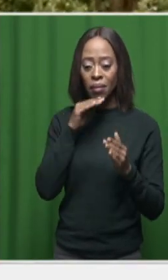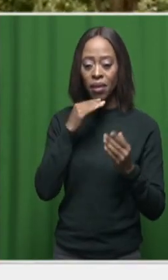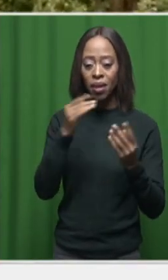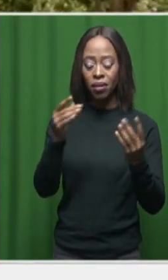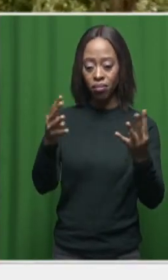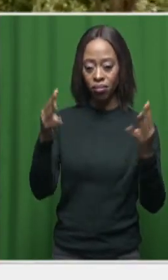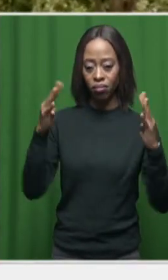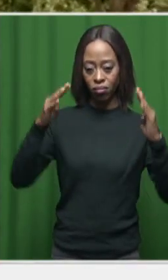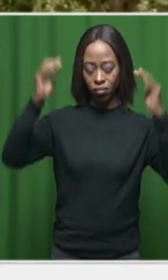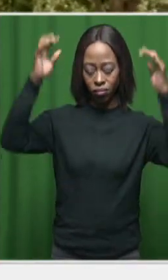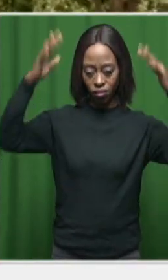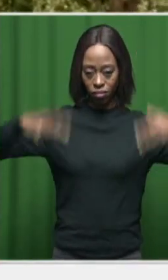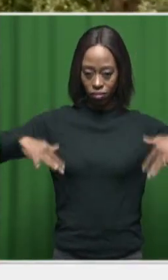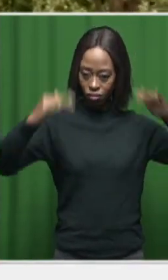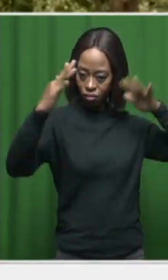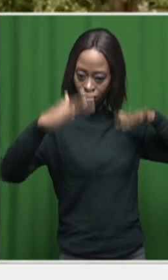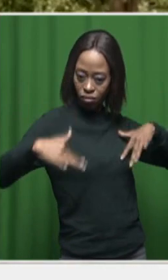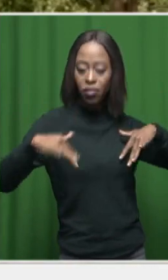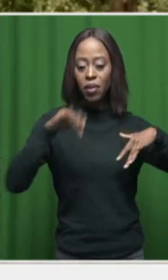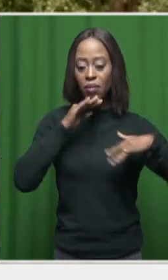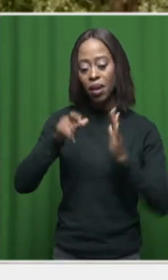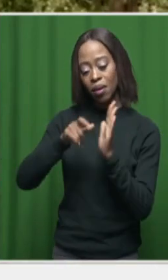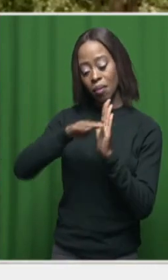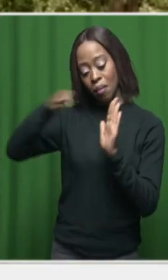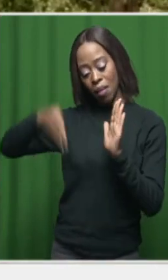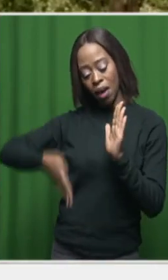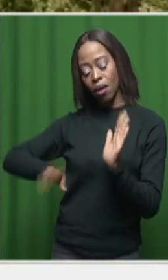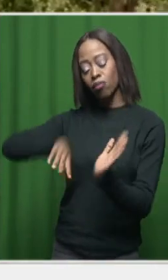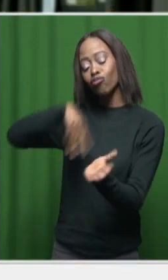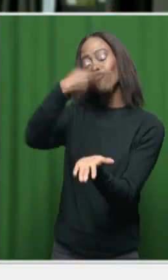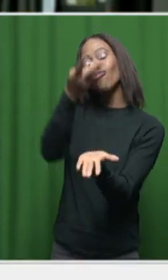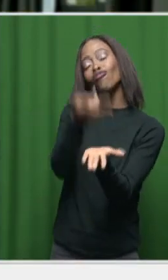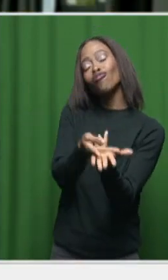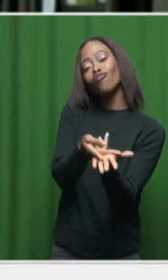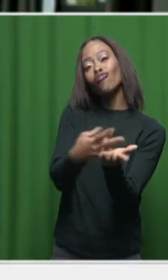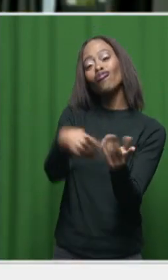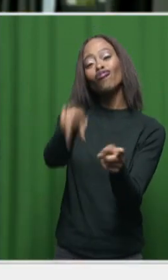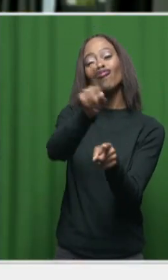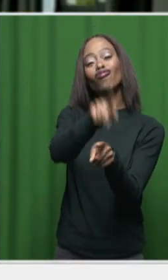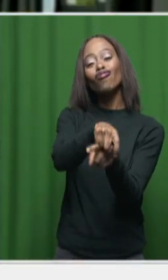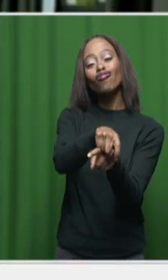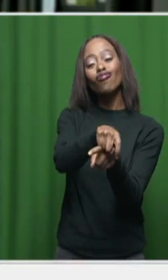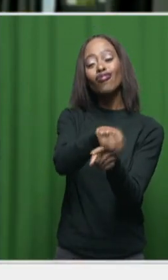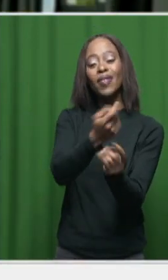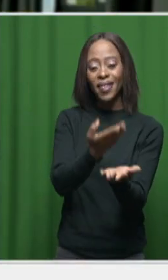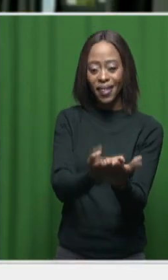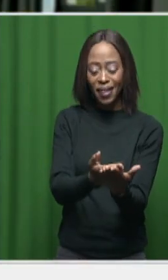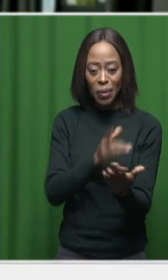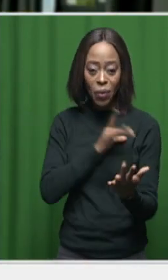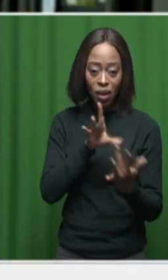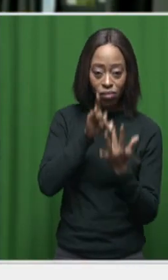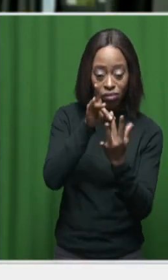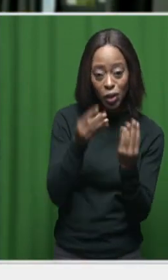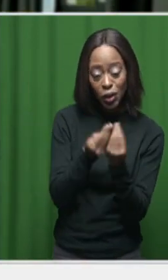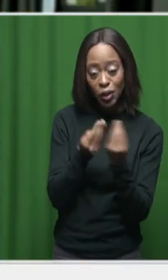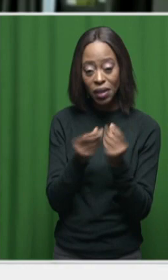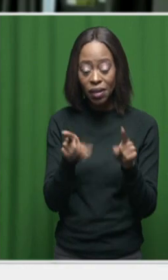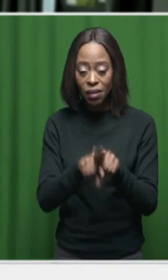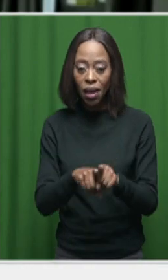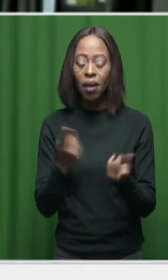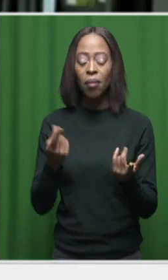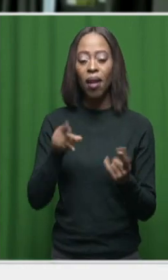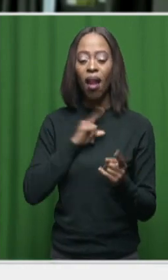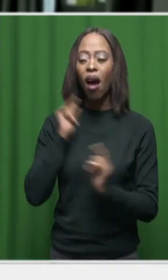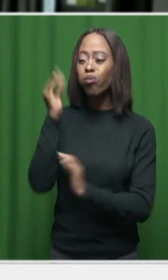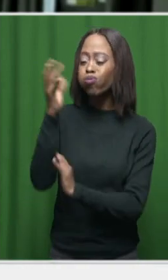sala. So you've got an outside sala bed that you can come and relax on. And of course we do unique things as well. We do the bush